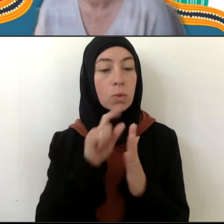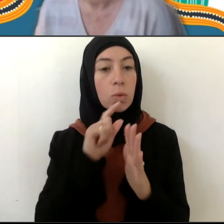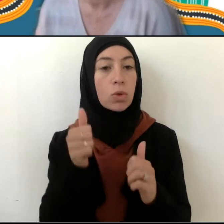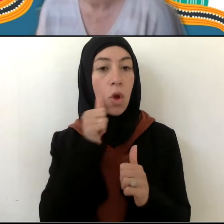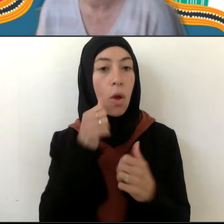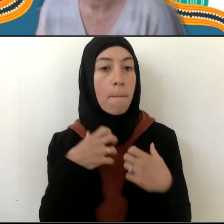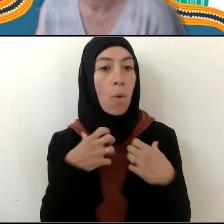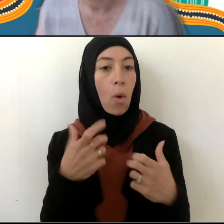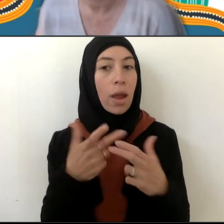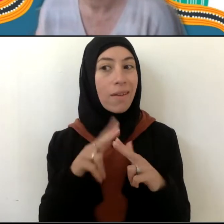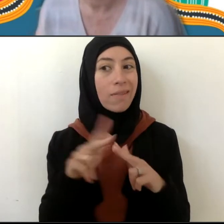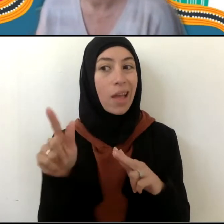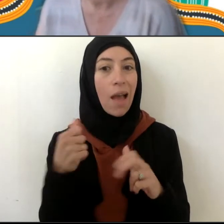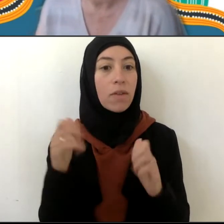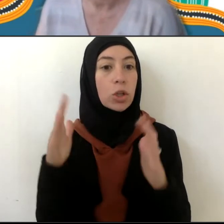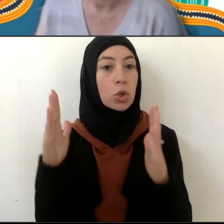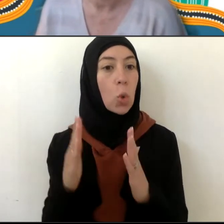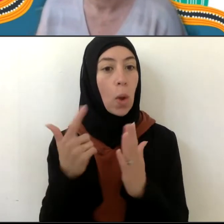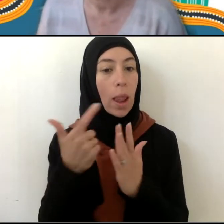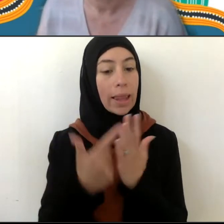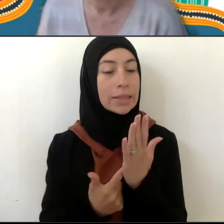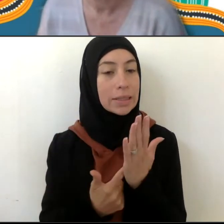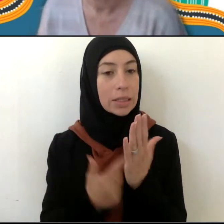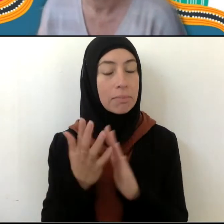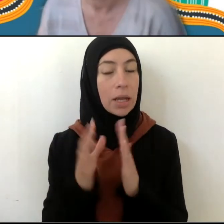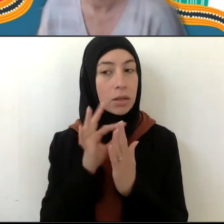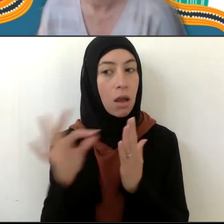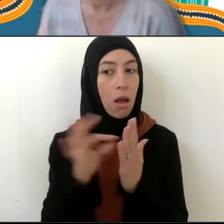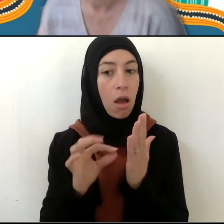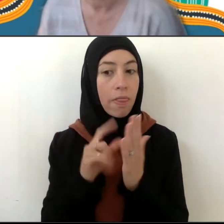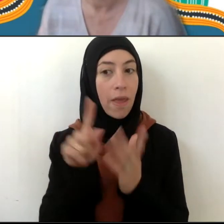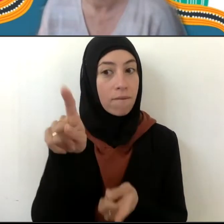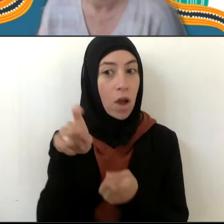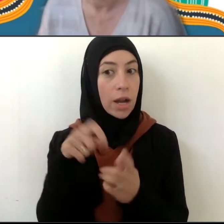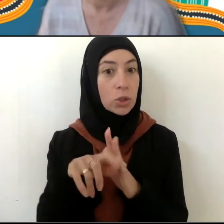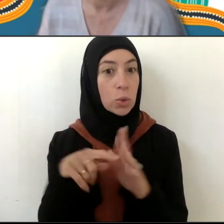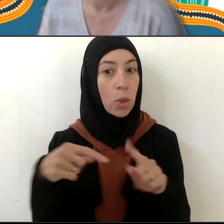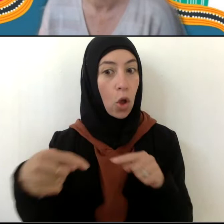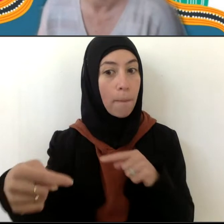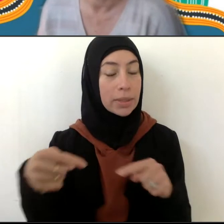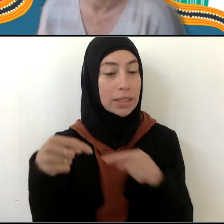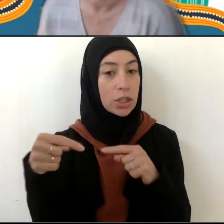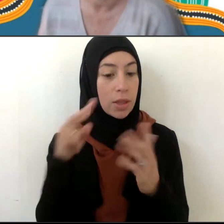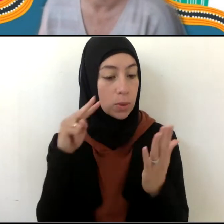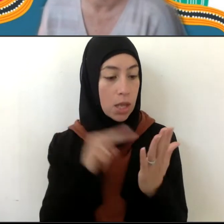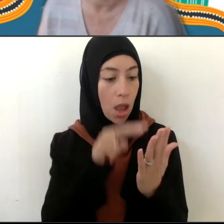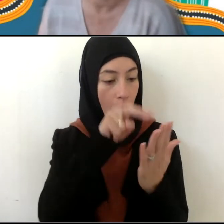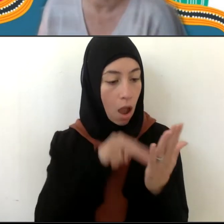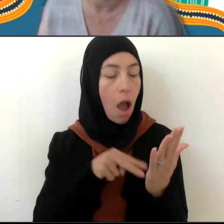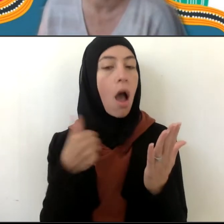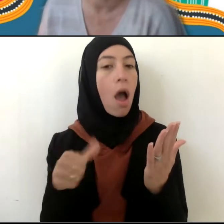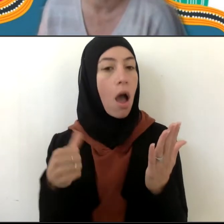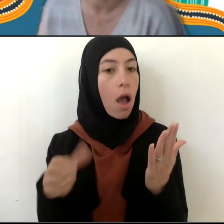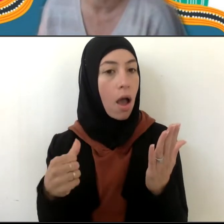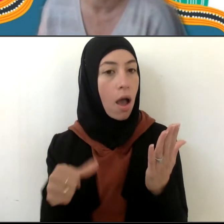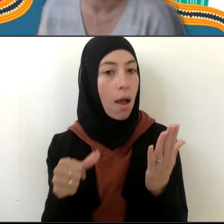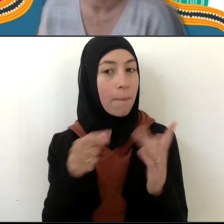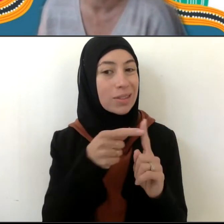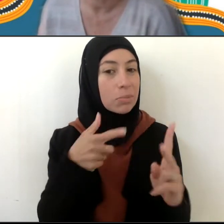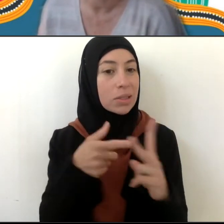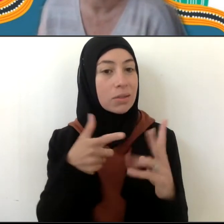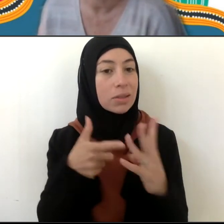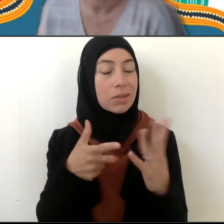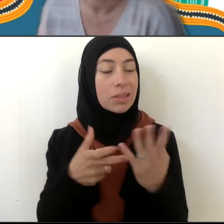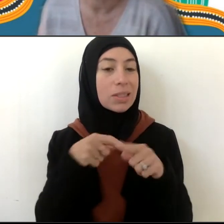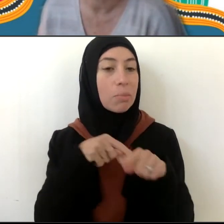are shortlisted and then they're invited into a competition and they see the competition brief, because the competition briefs are specific for each commission and a lot